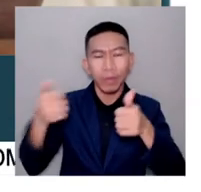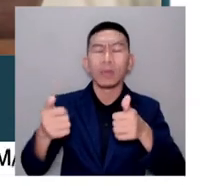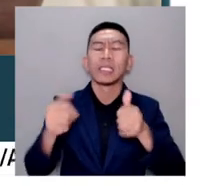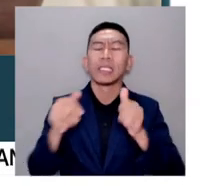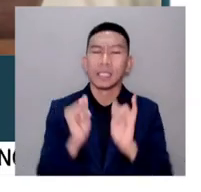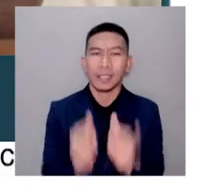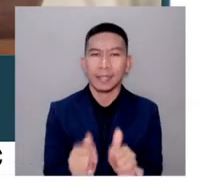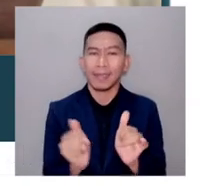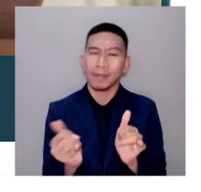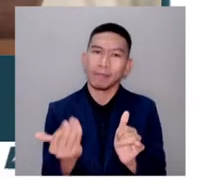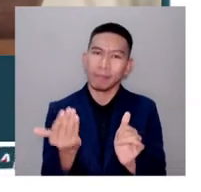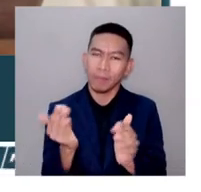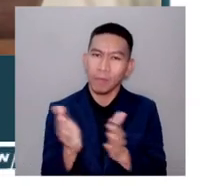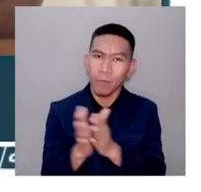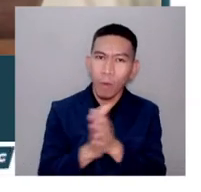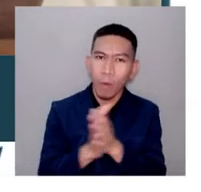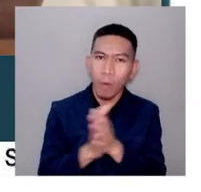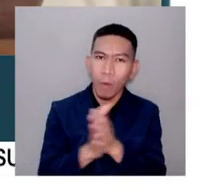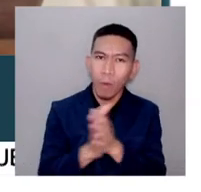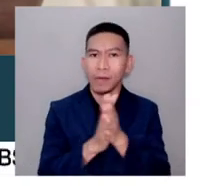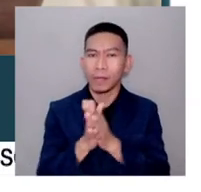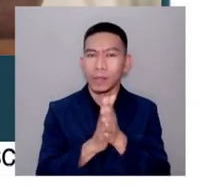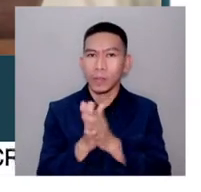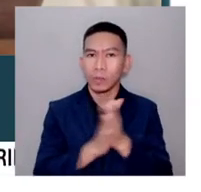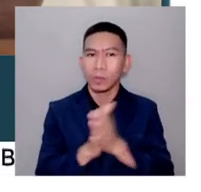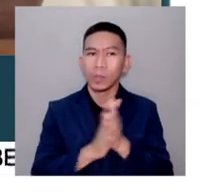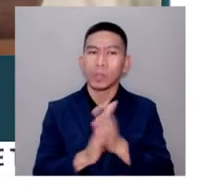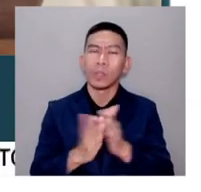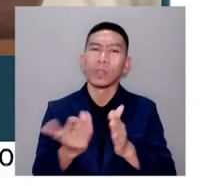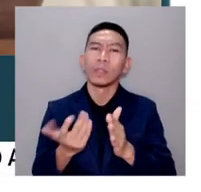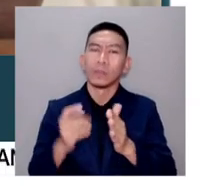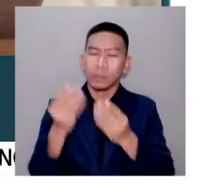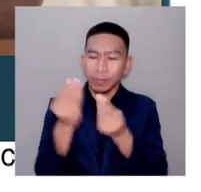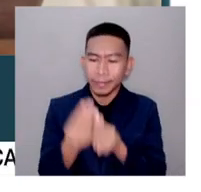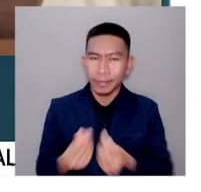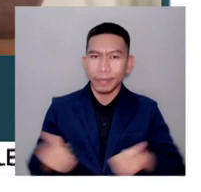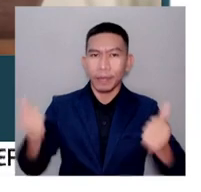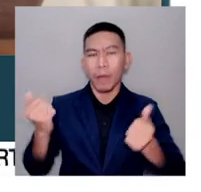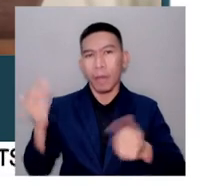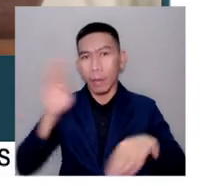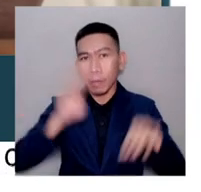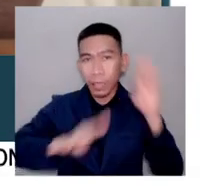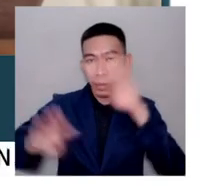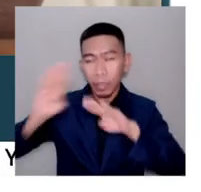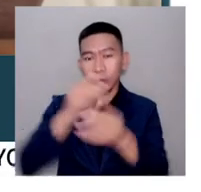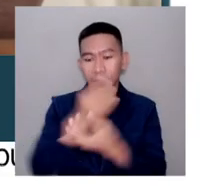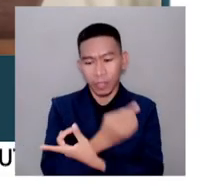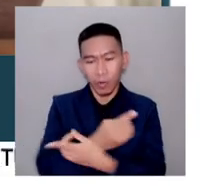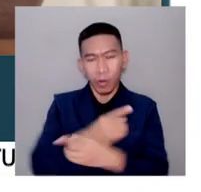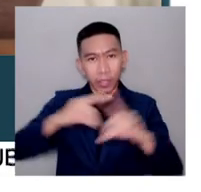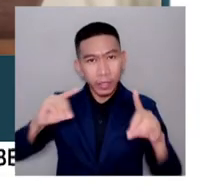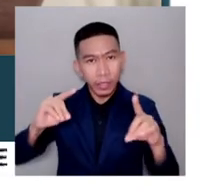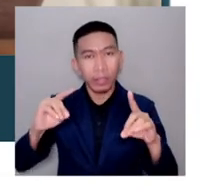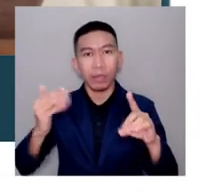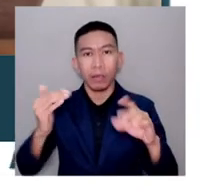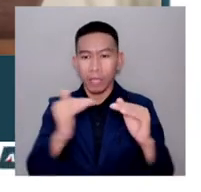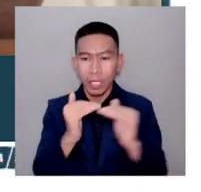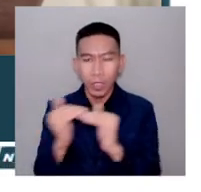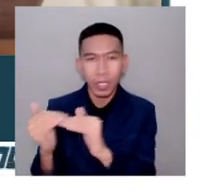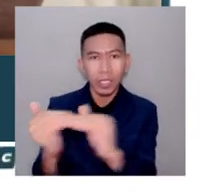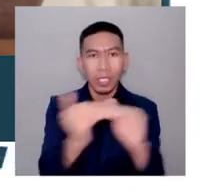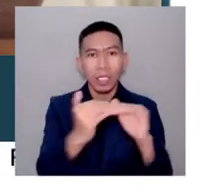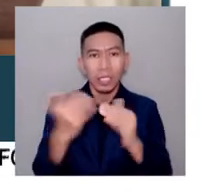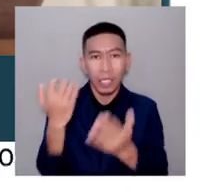mga historical na problema natin sa demokrasya, sa pagkakapantay-pantay ng ekonomiya, sa